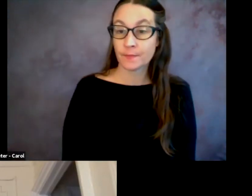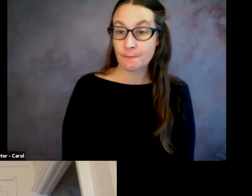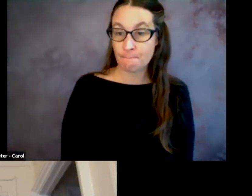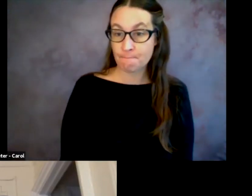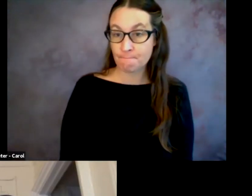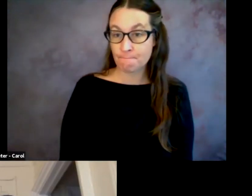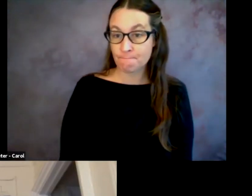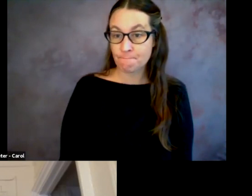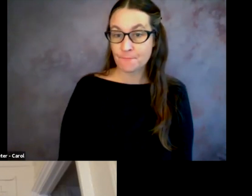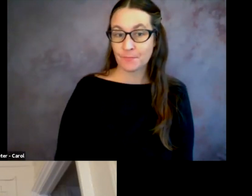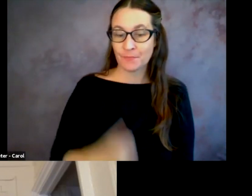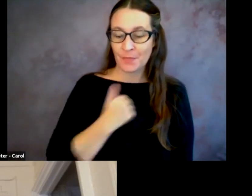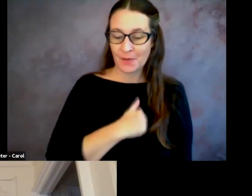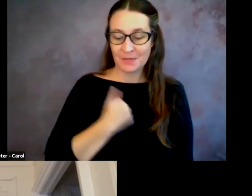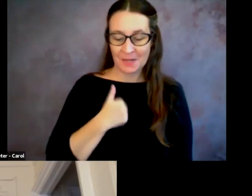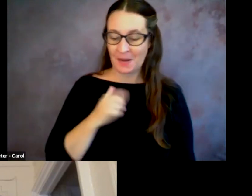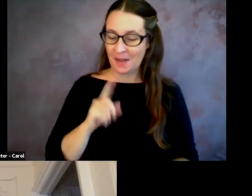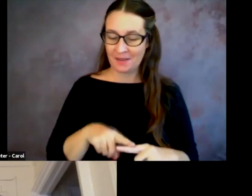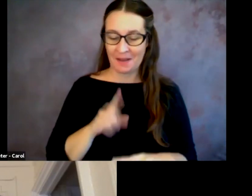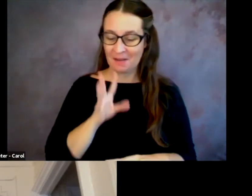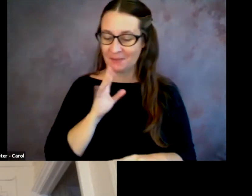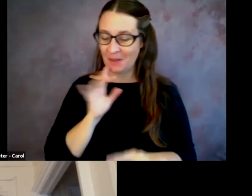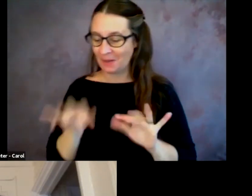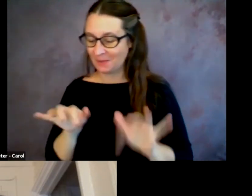Sorry, I can't talk and type at the same time.